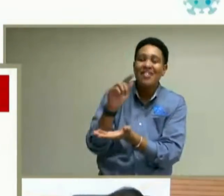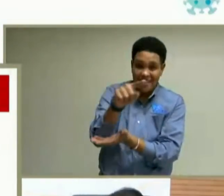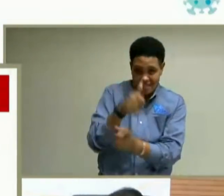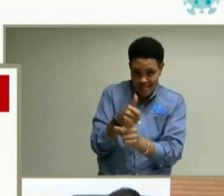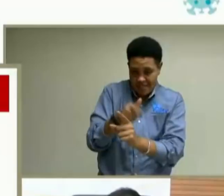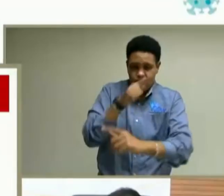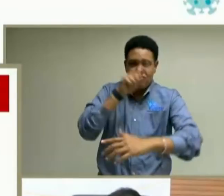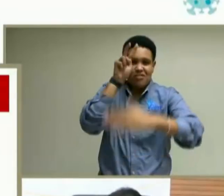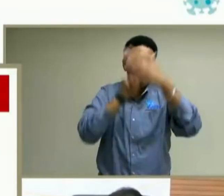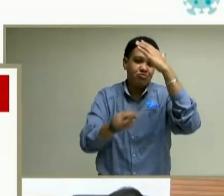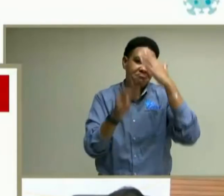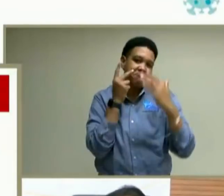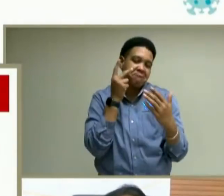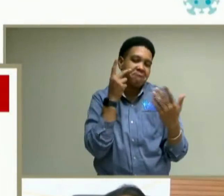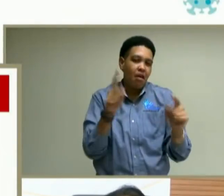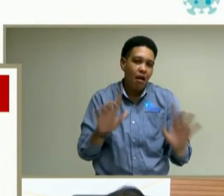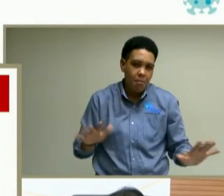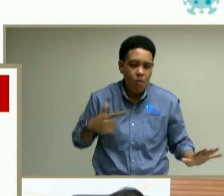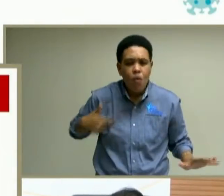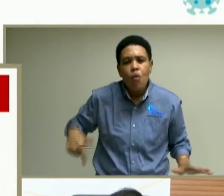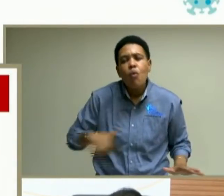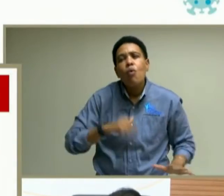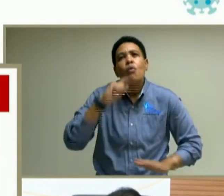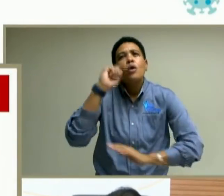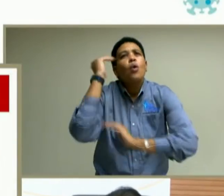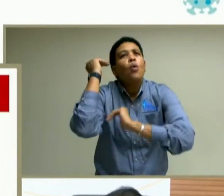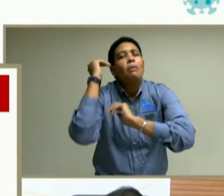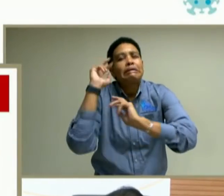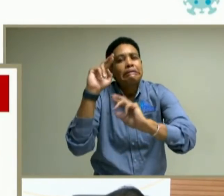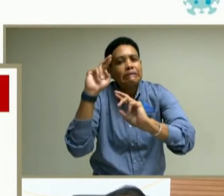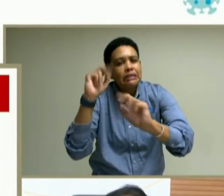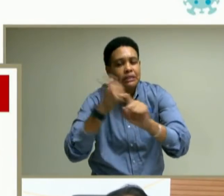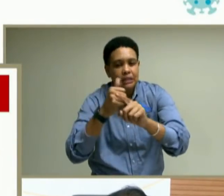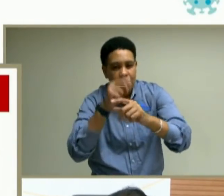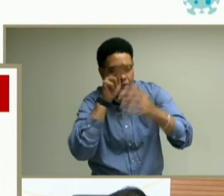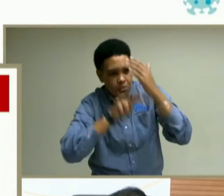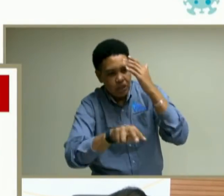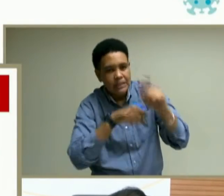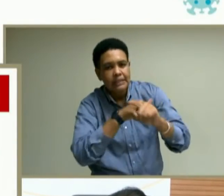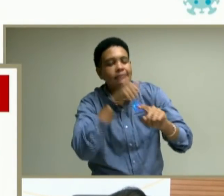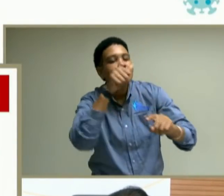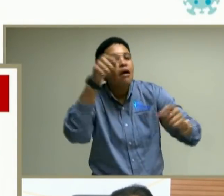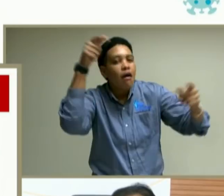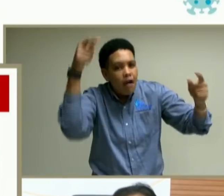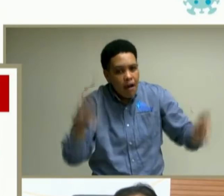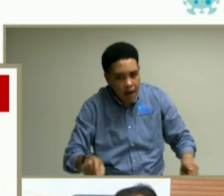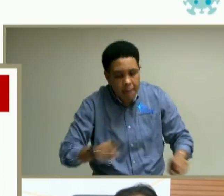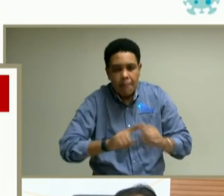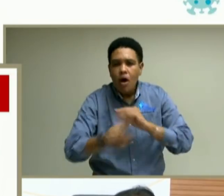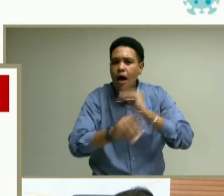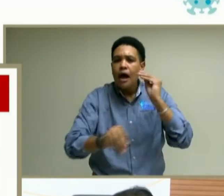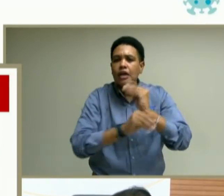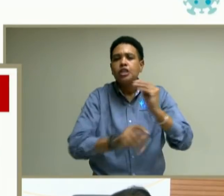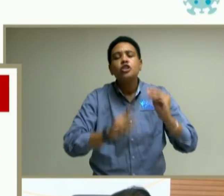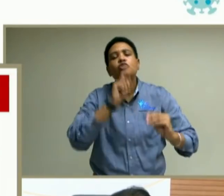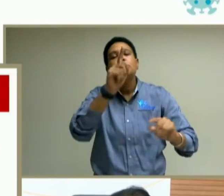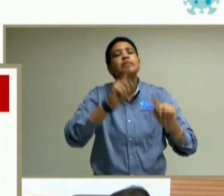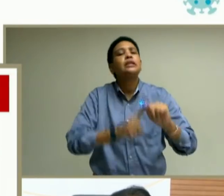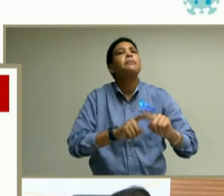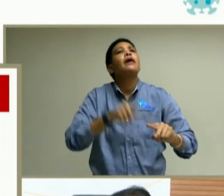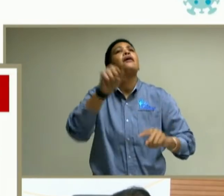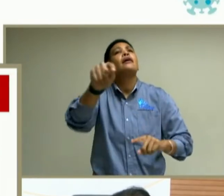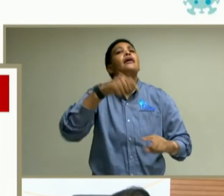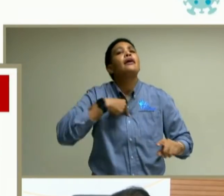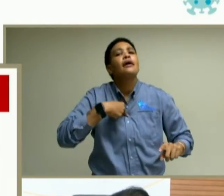is a projection, and we're very hopeful that the projections do not occur, but it is really up to us